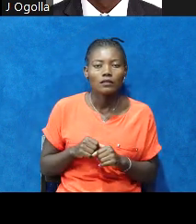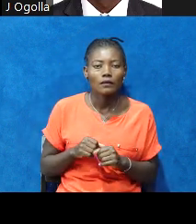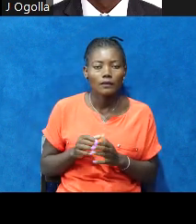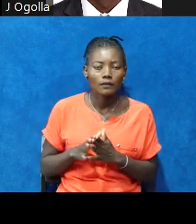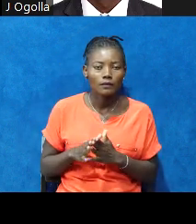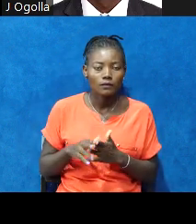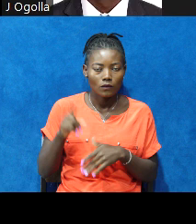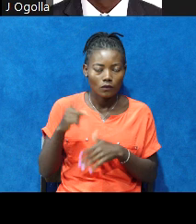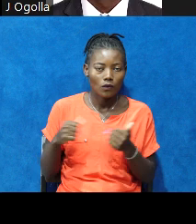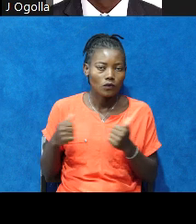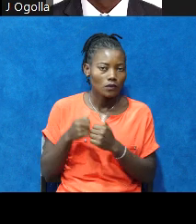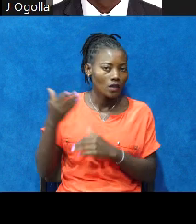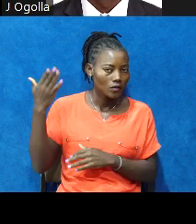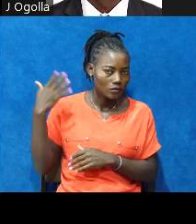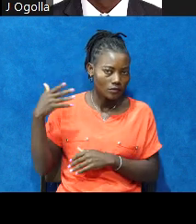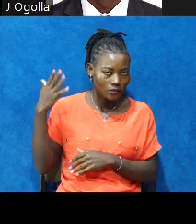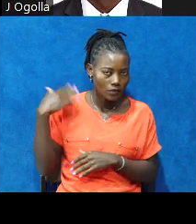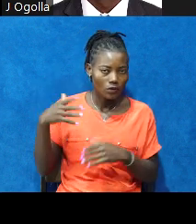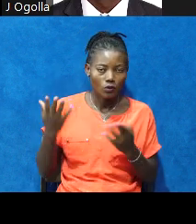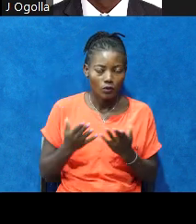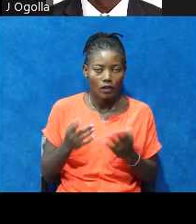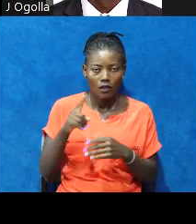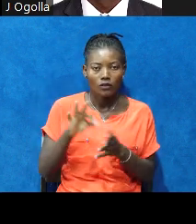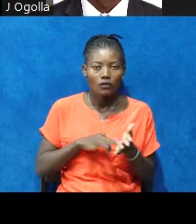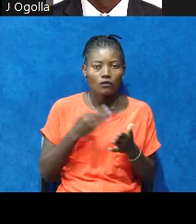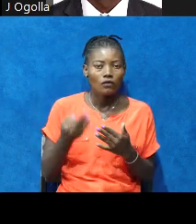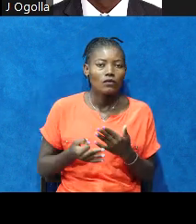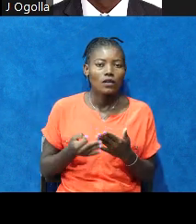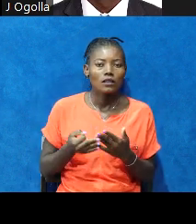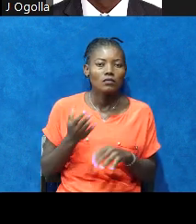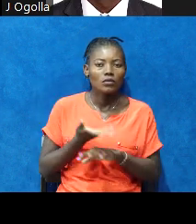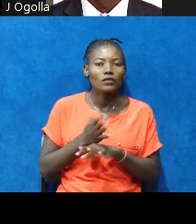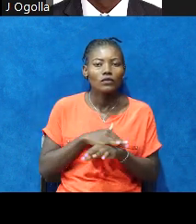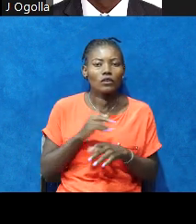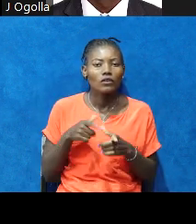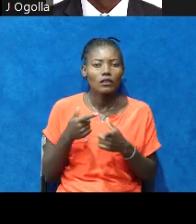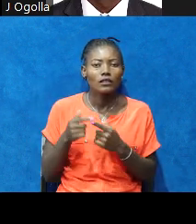you remember past games where you have failed,